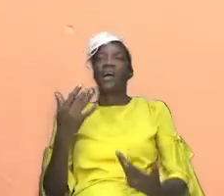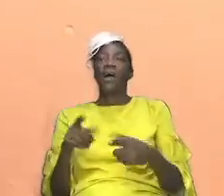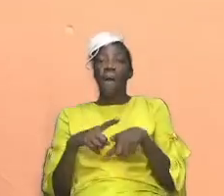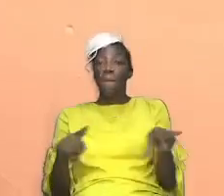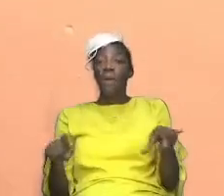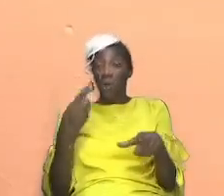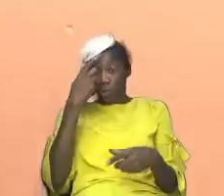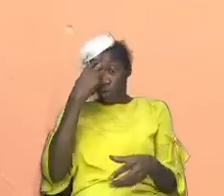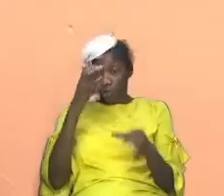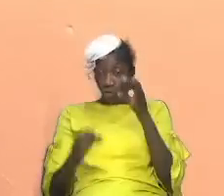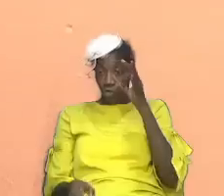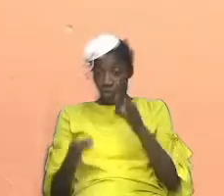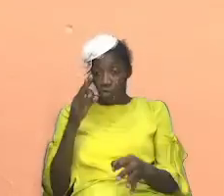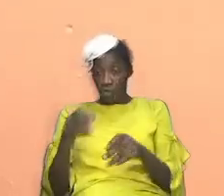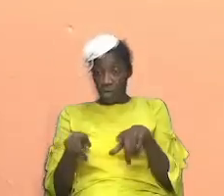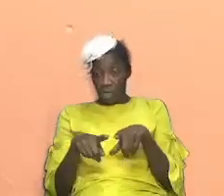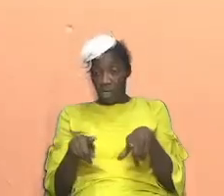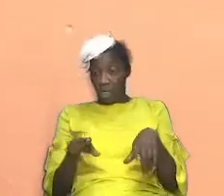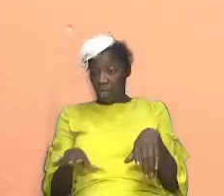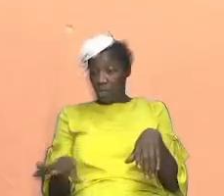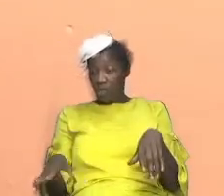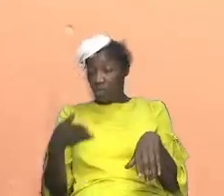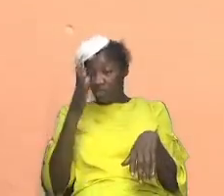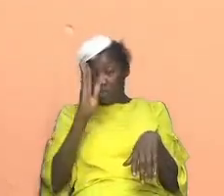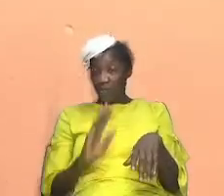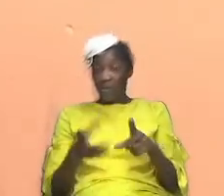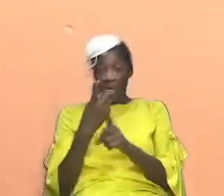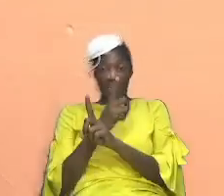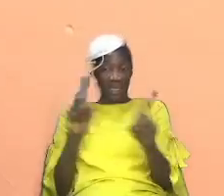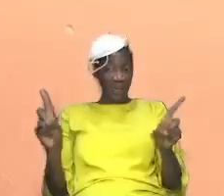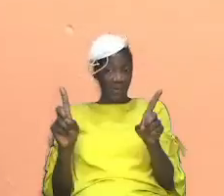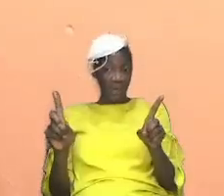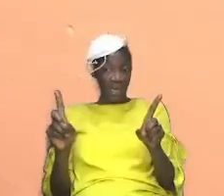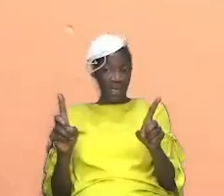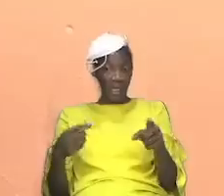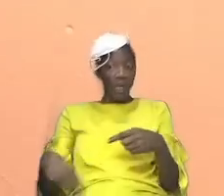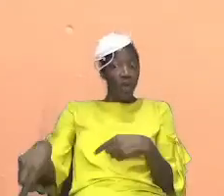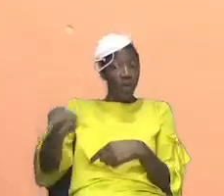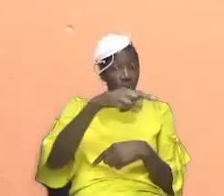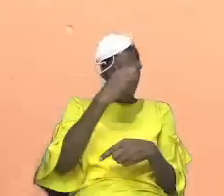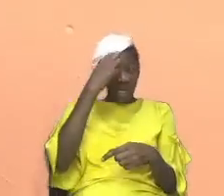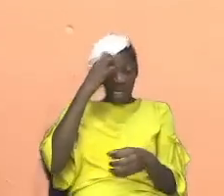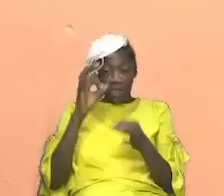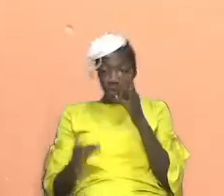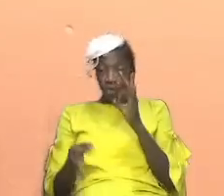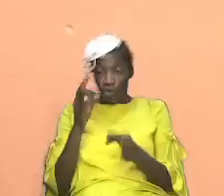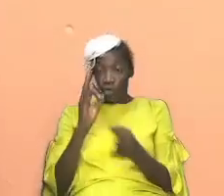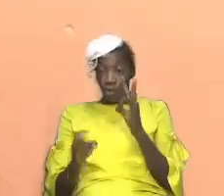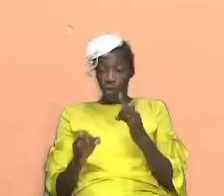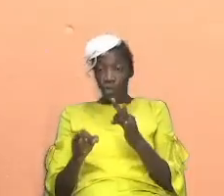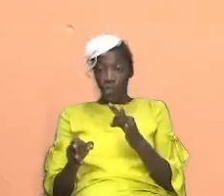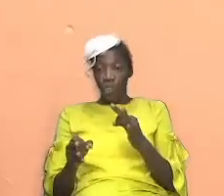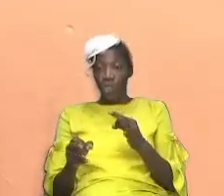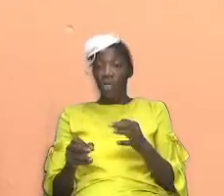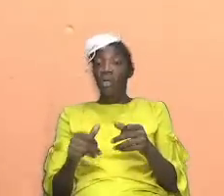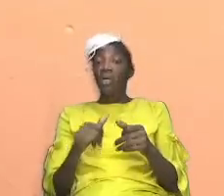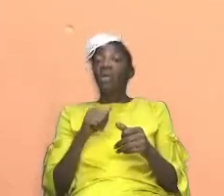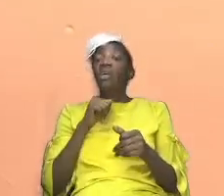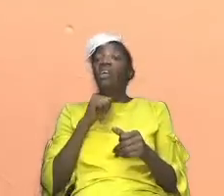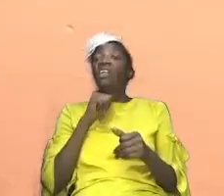judged. The children of God, it's different. We will be judged, but our judgment is not going to be one